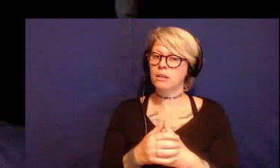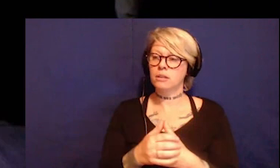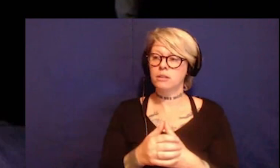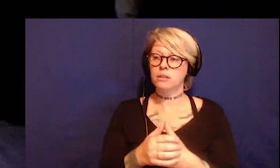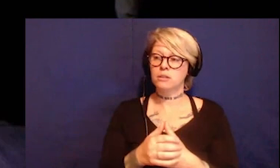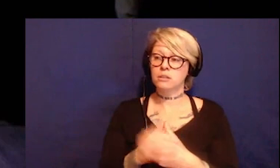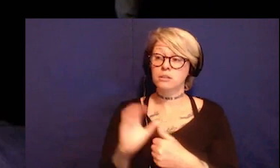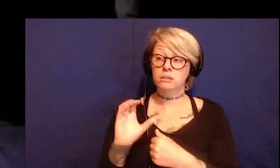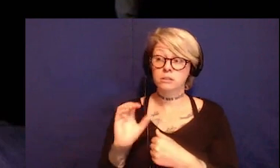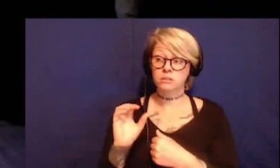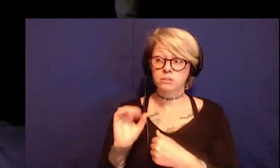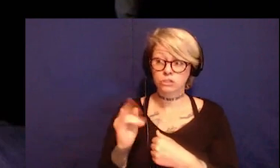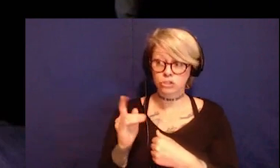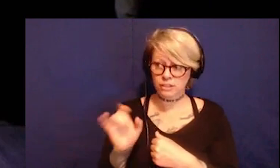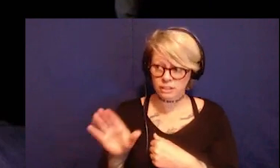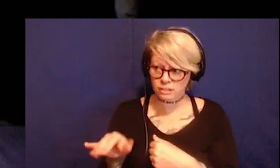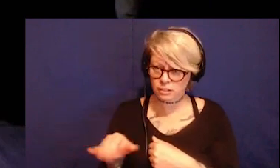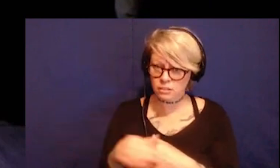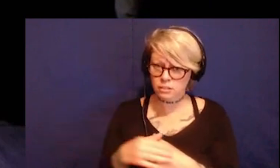Charlie?